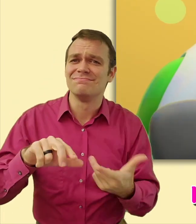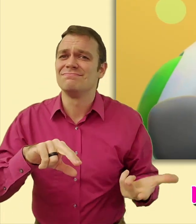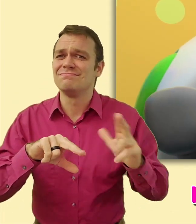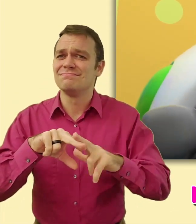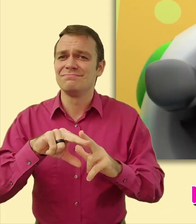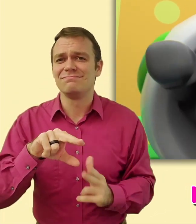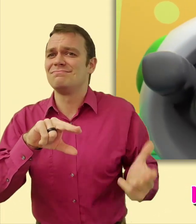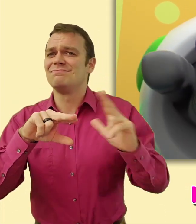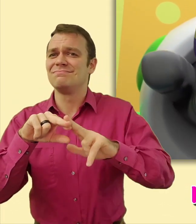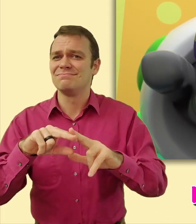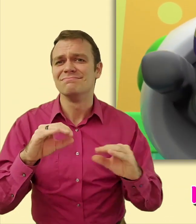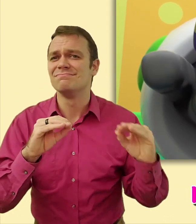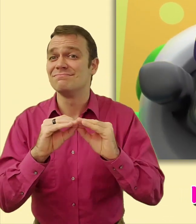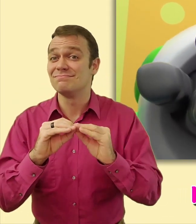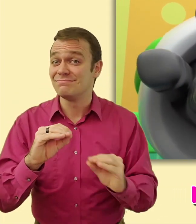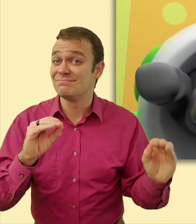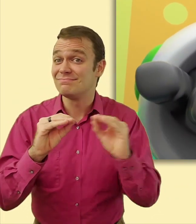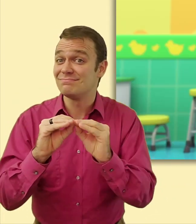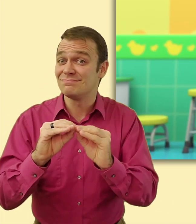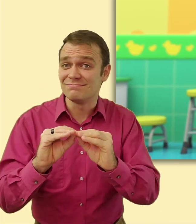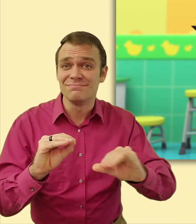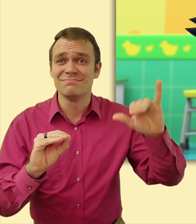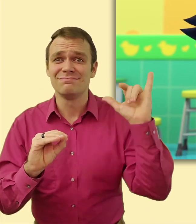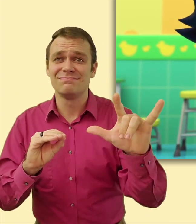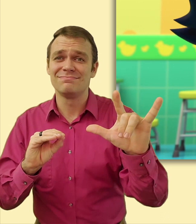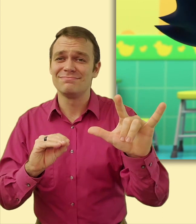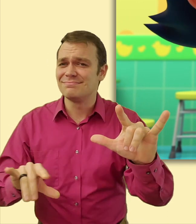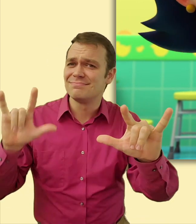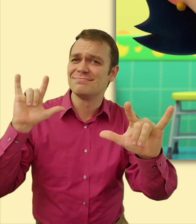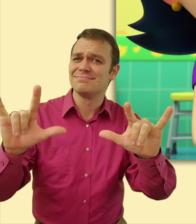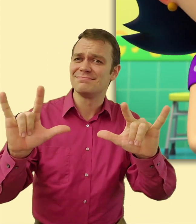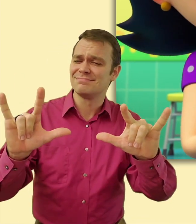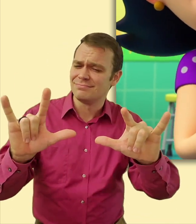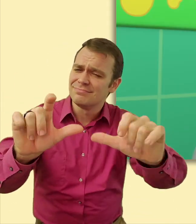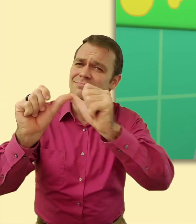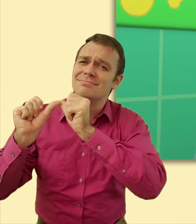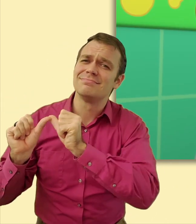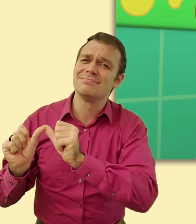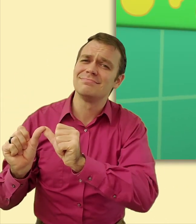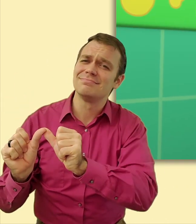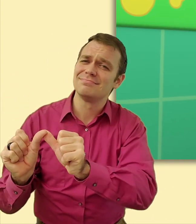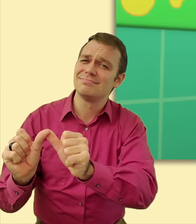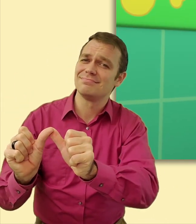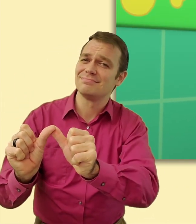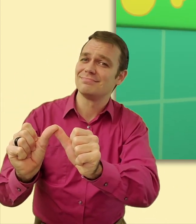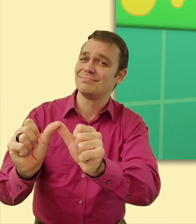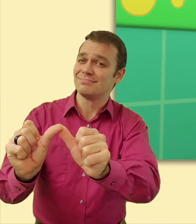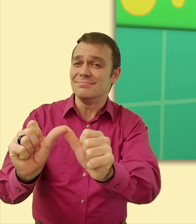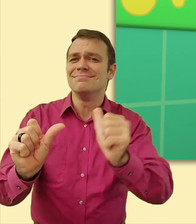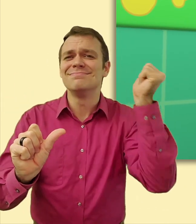you more and more. I love you, this always will